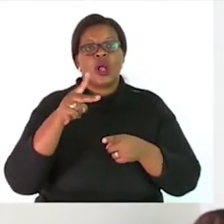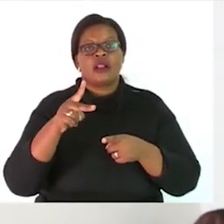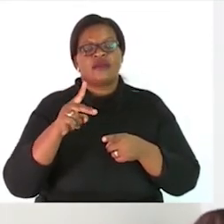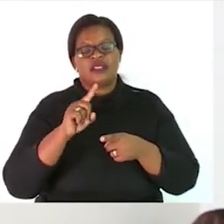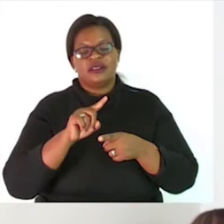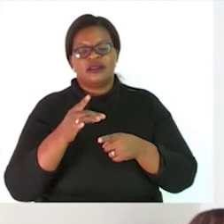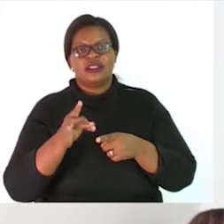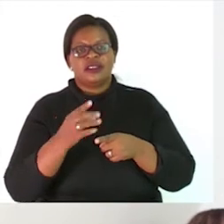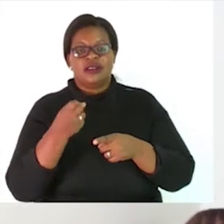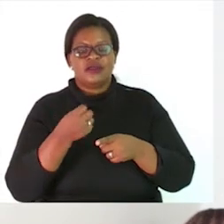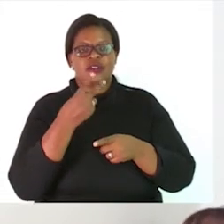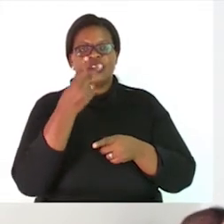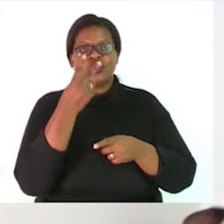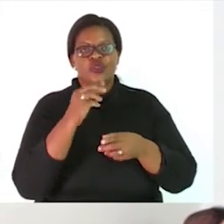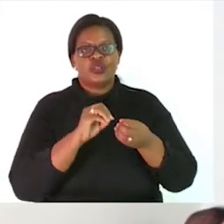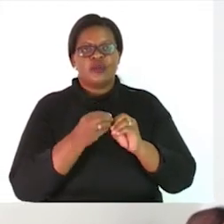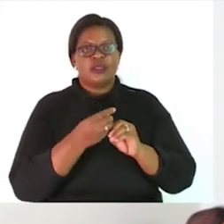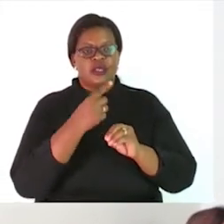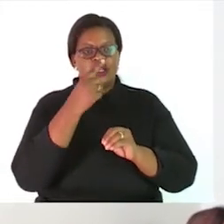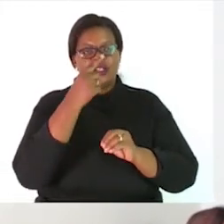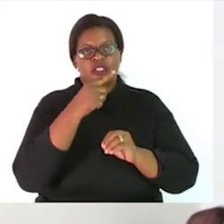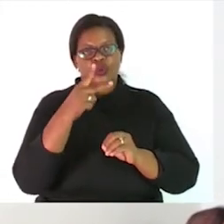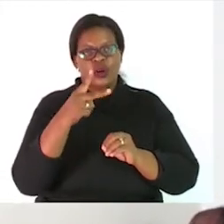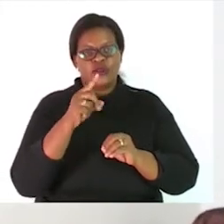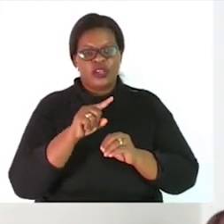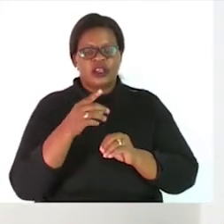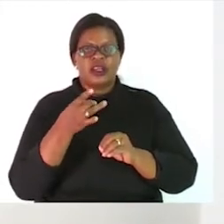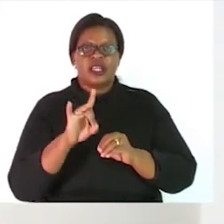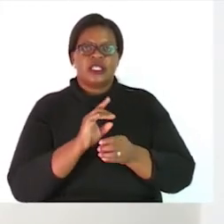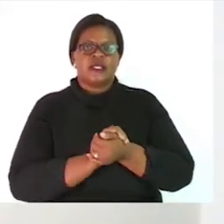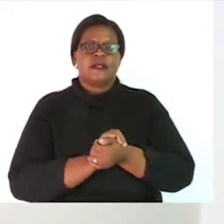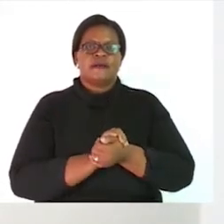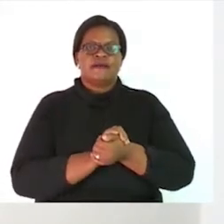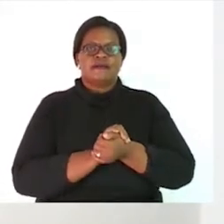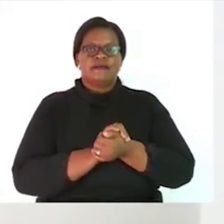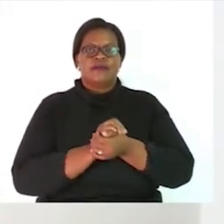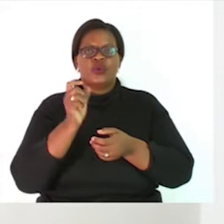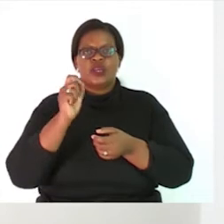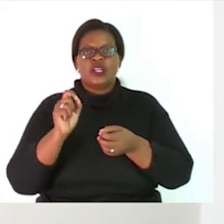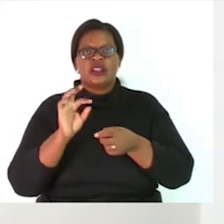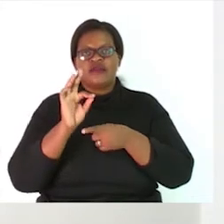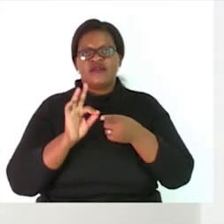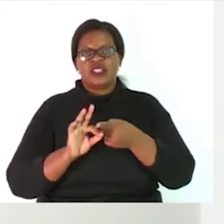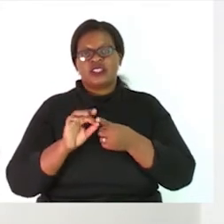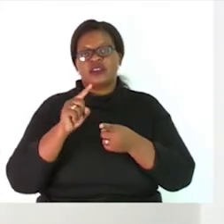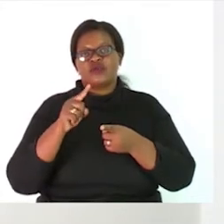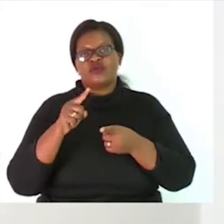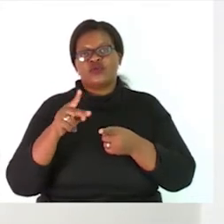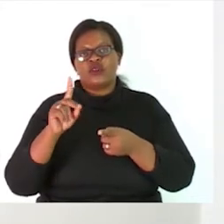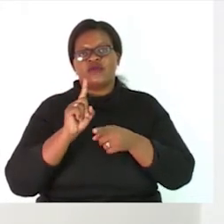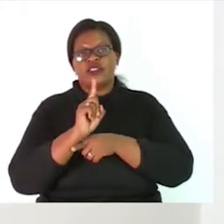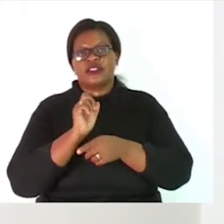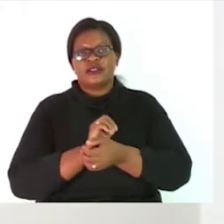two numbers that I'm going to use is 12 and 18. We will write the factors of 12